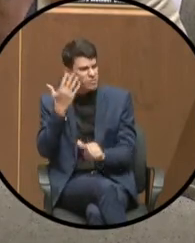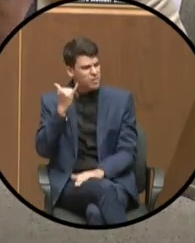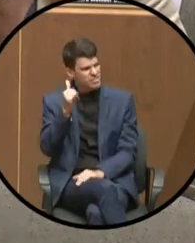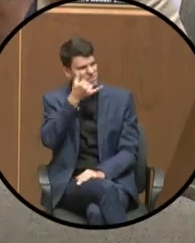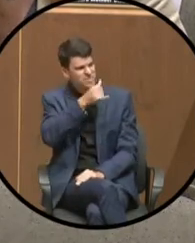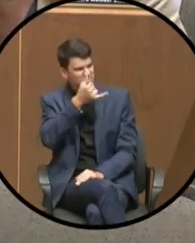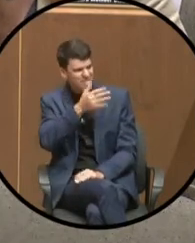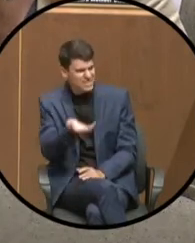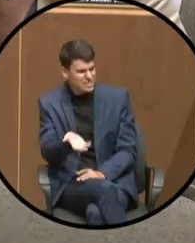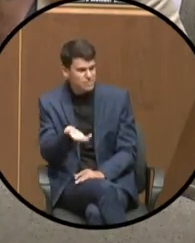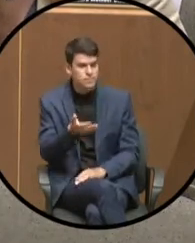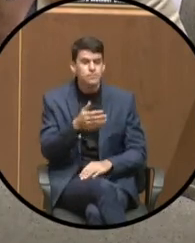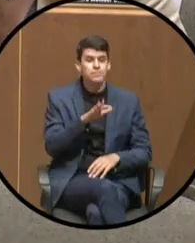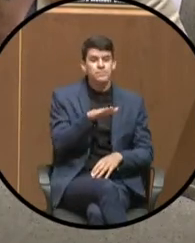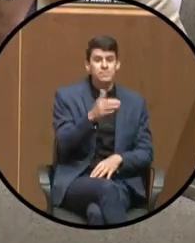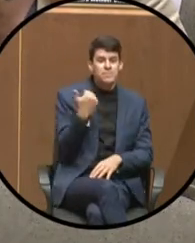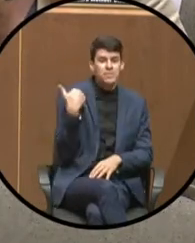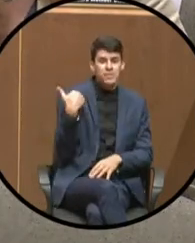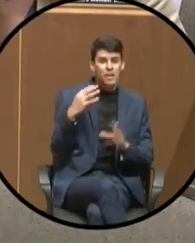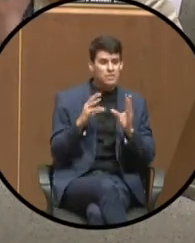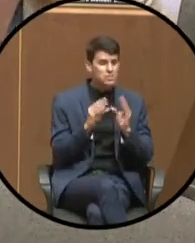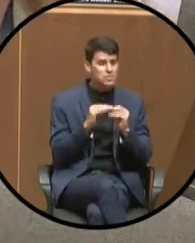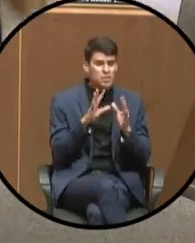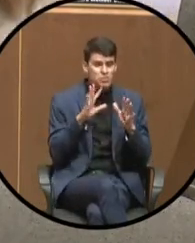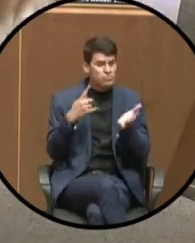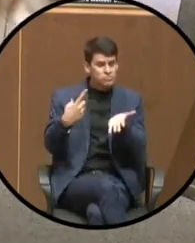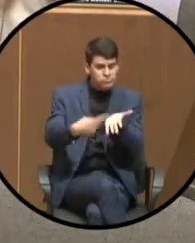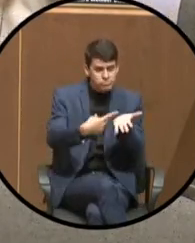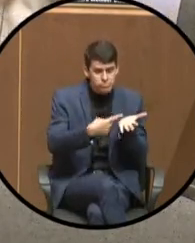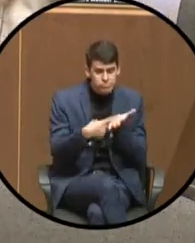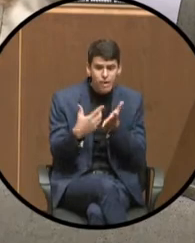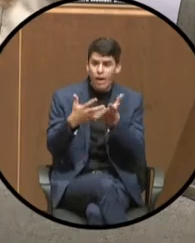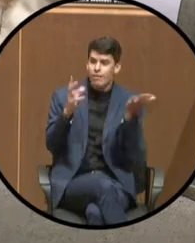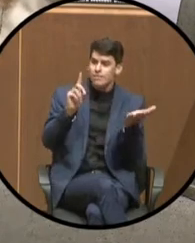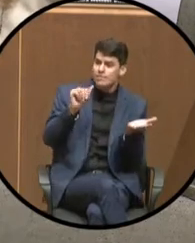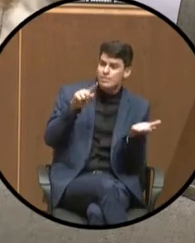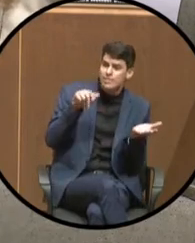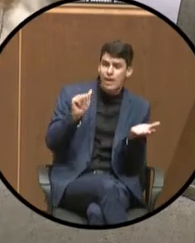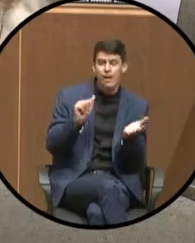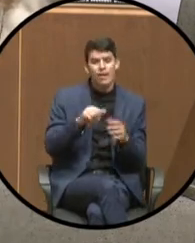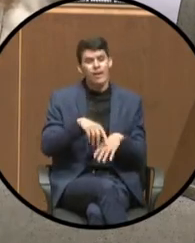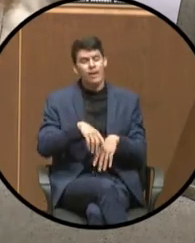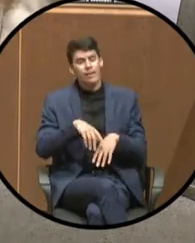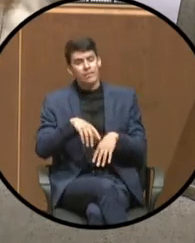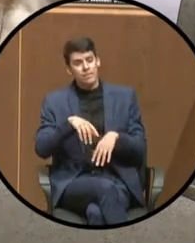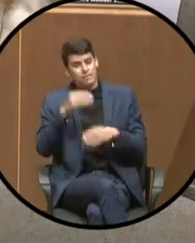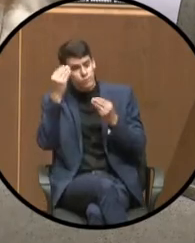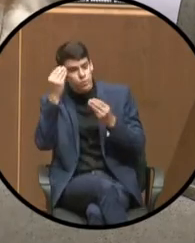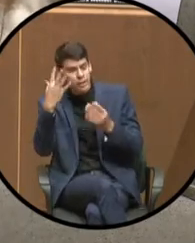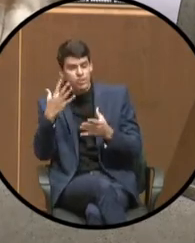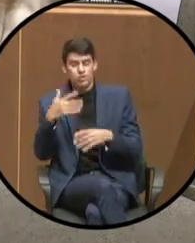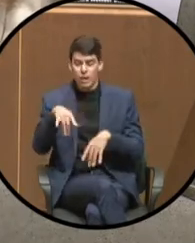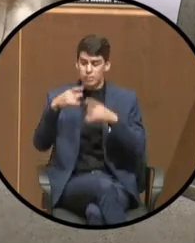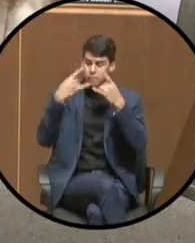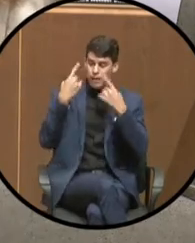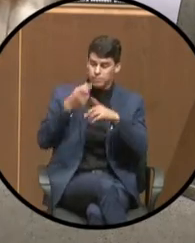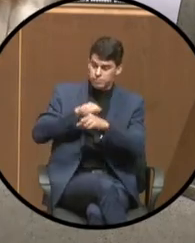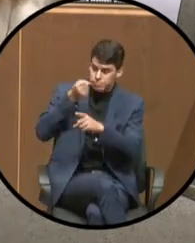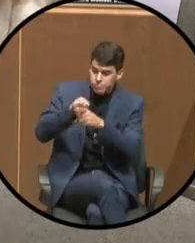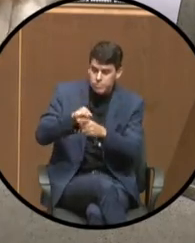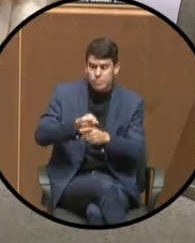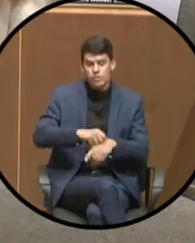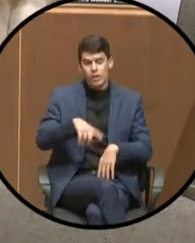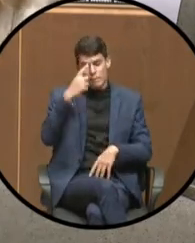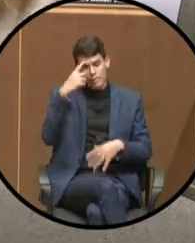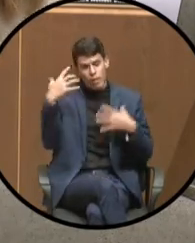ridiculous. In the last meeting, we cited plenty of data and personal experiences detailing how masks have hurt the mental and social health of our kids,